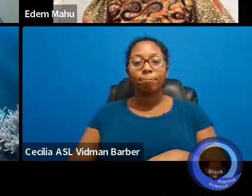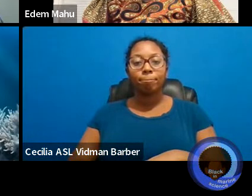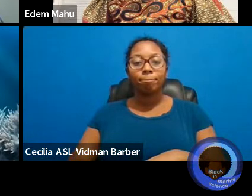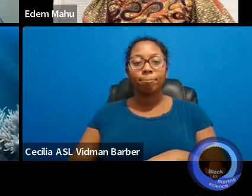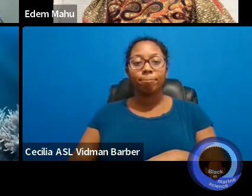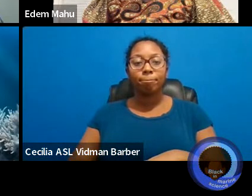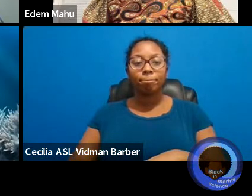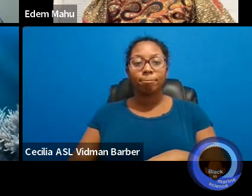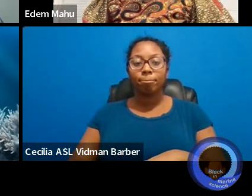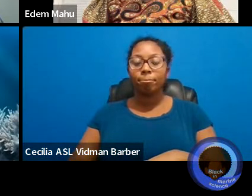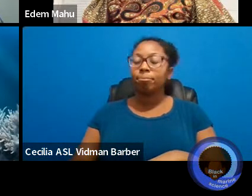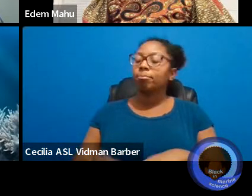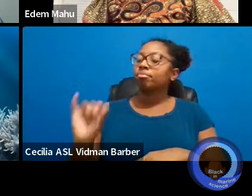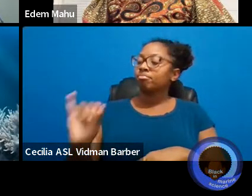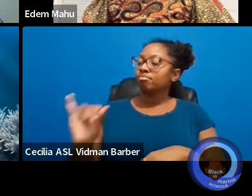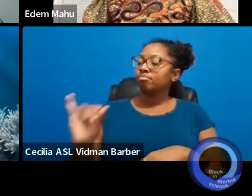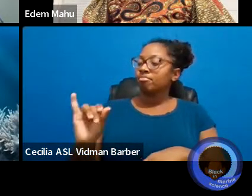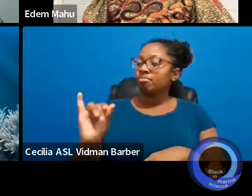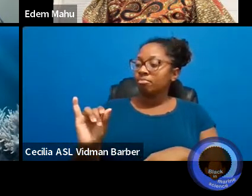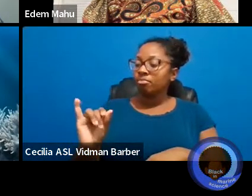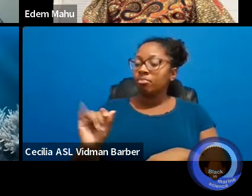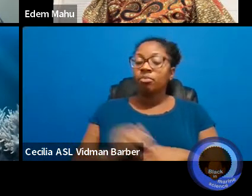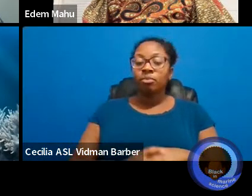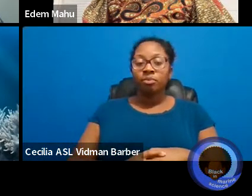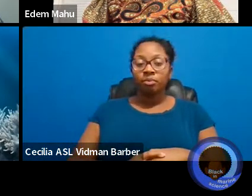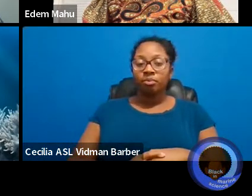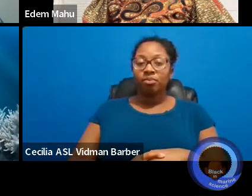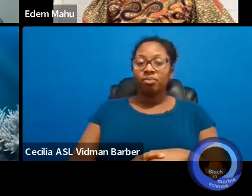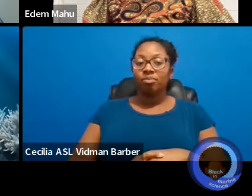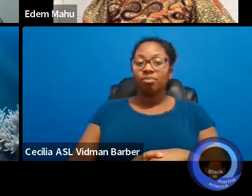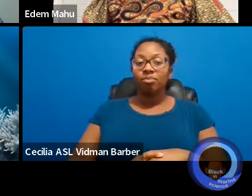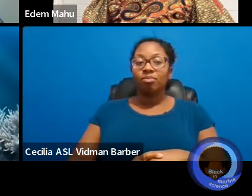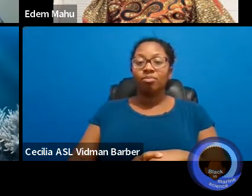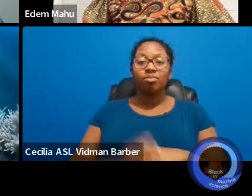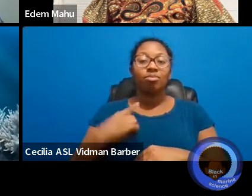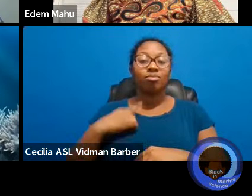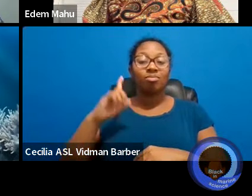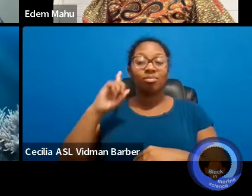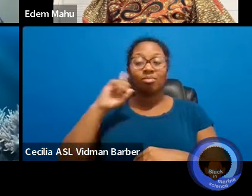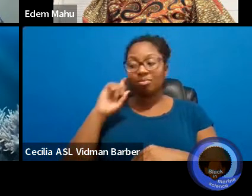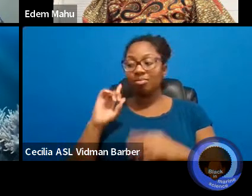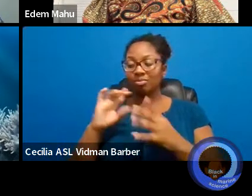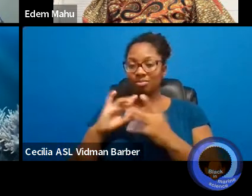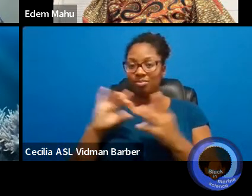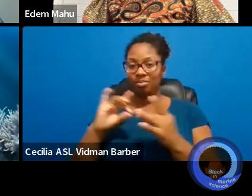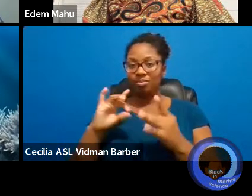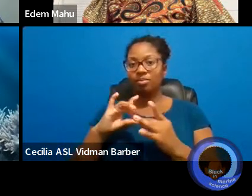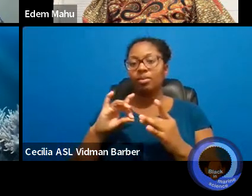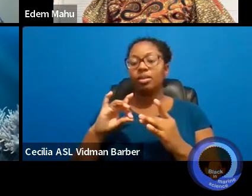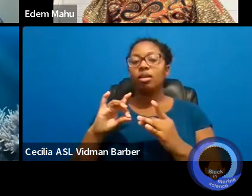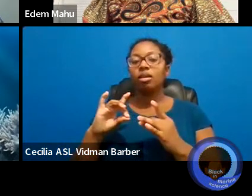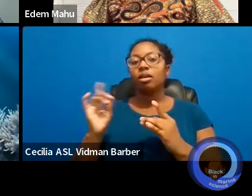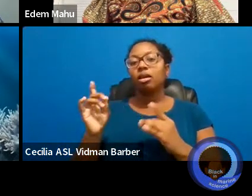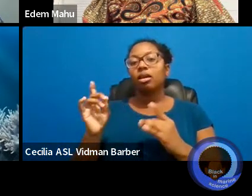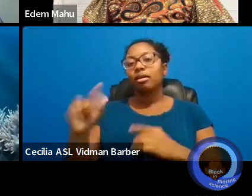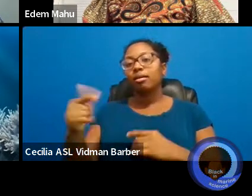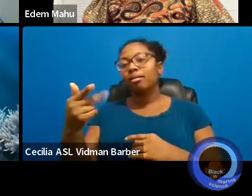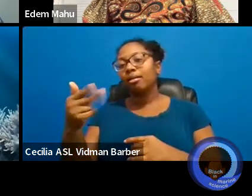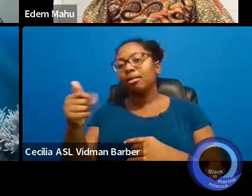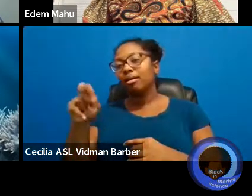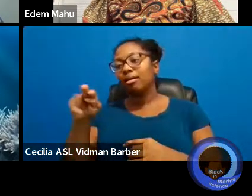There's a saying that Ghana is, many miles advanced compared to small countries like the Gambia,